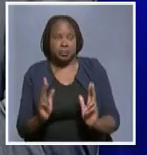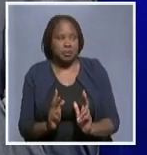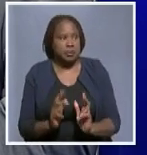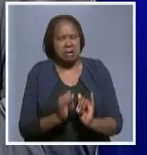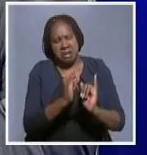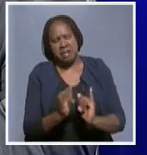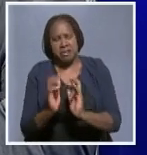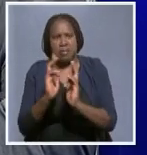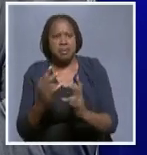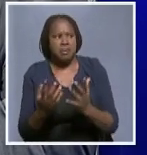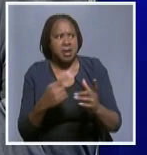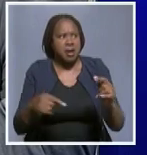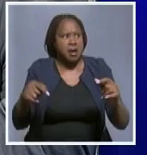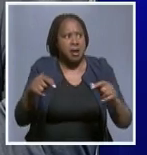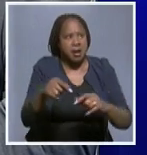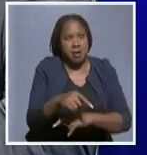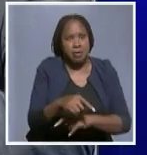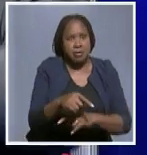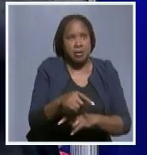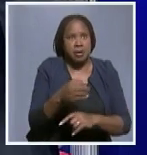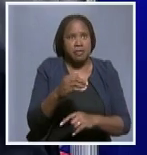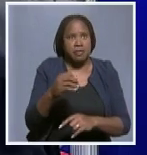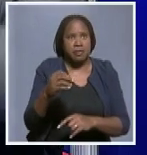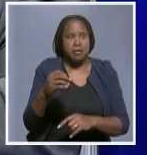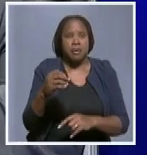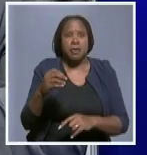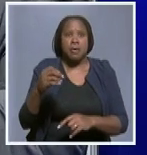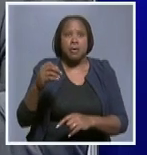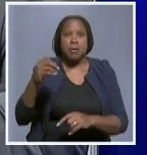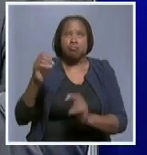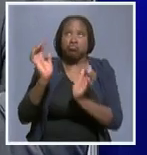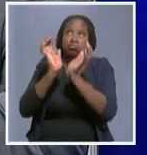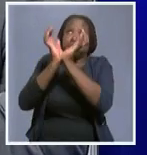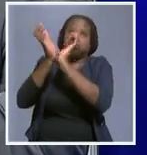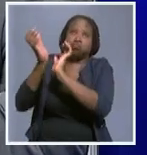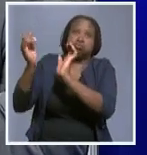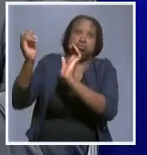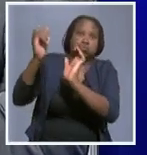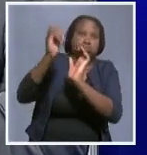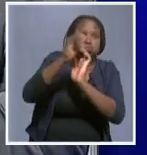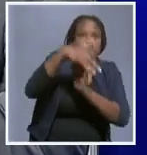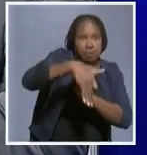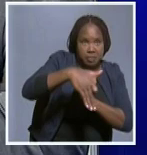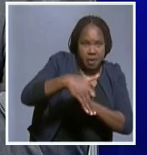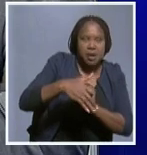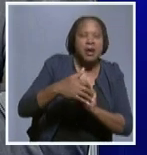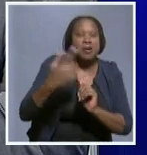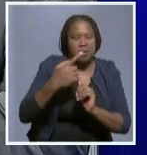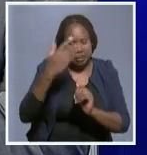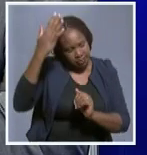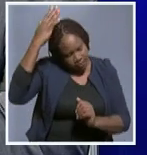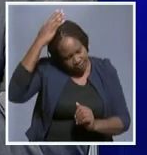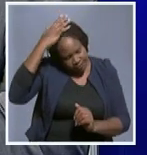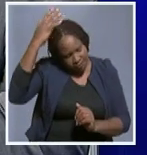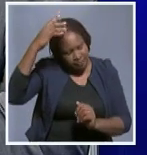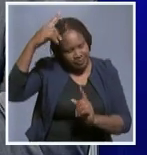if you happen to be outside when the satellite passes, it will just take the top of your head as well. But also,